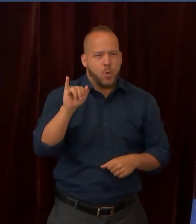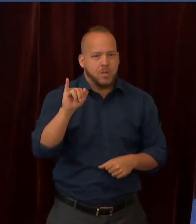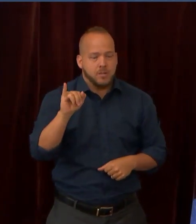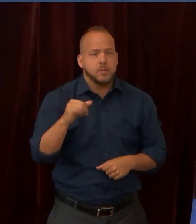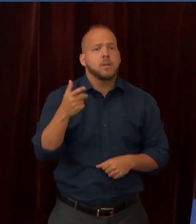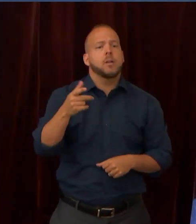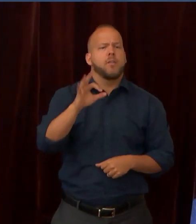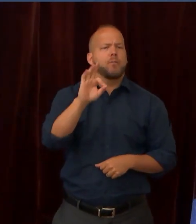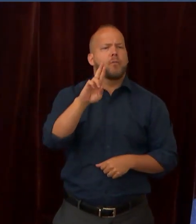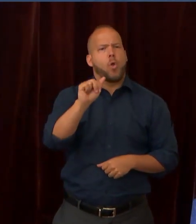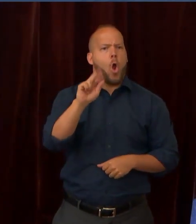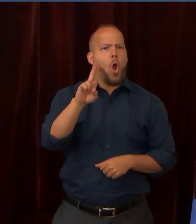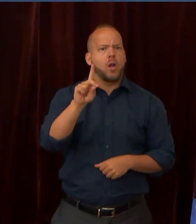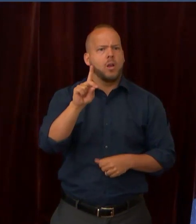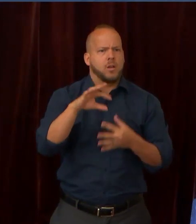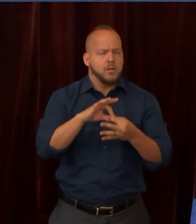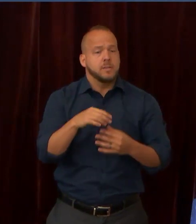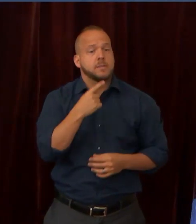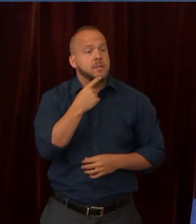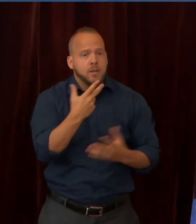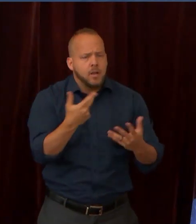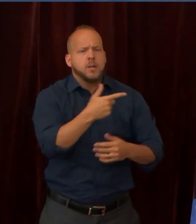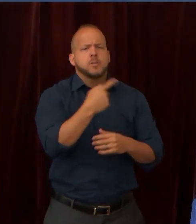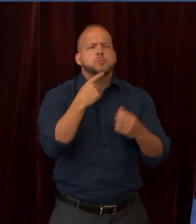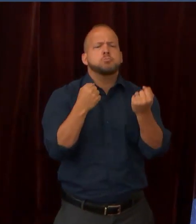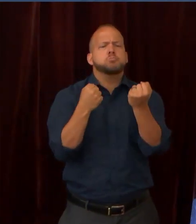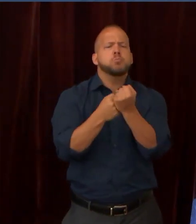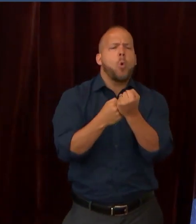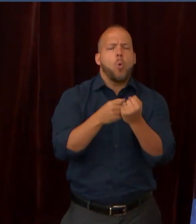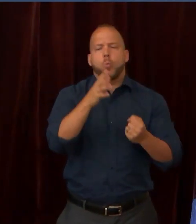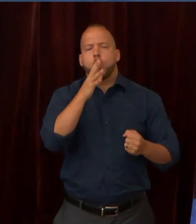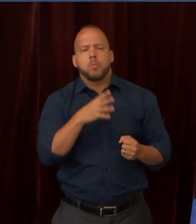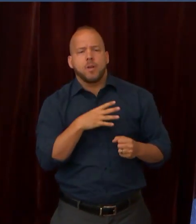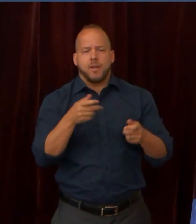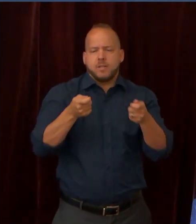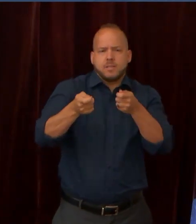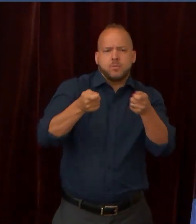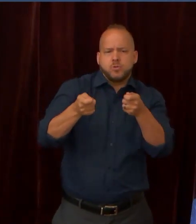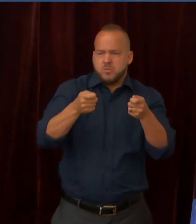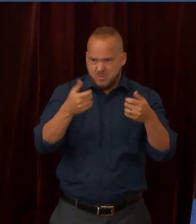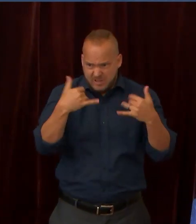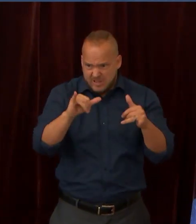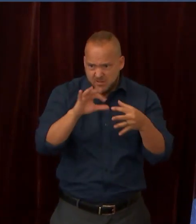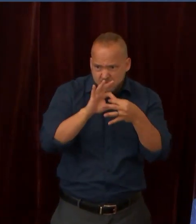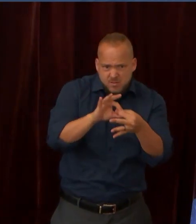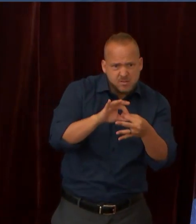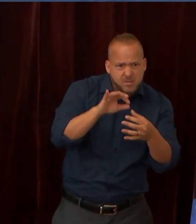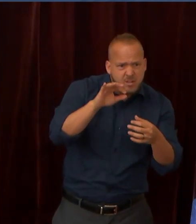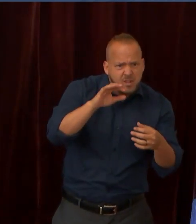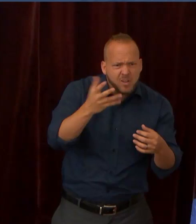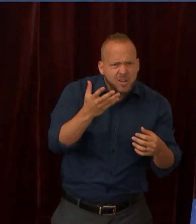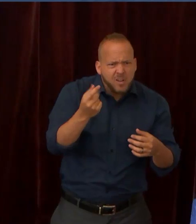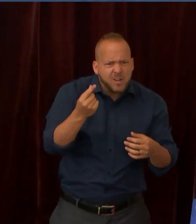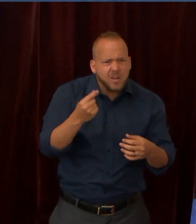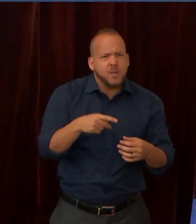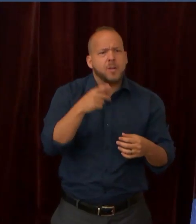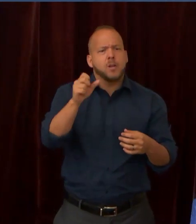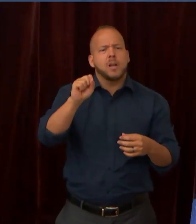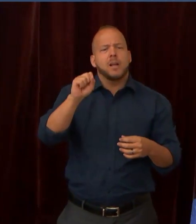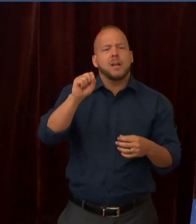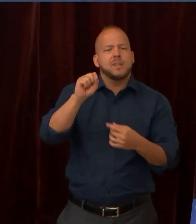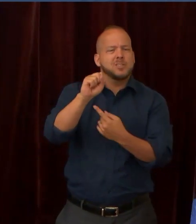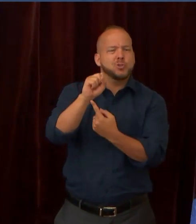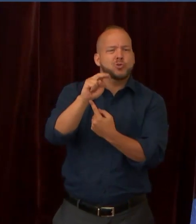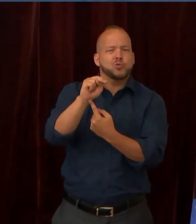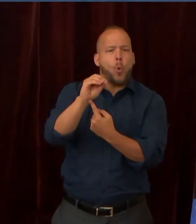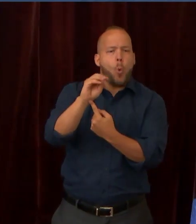any discussion about having some counties like King County or Snohomish or Pierce make their own decisions starting June 1 or